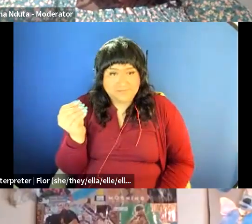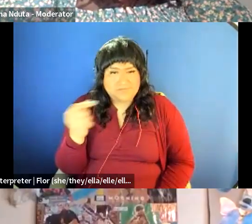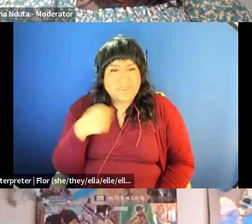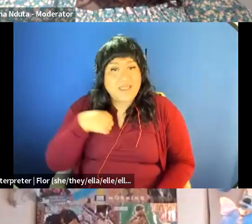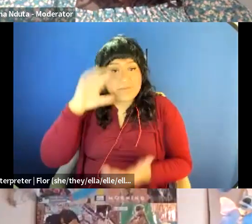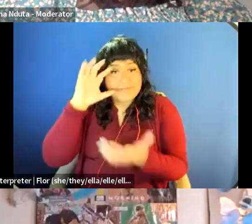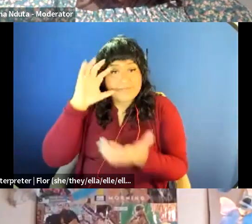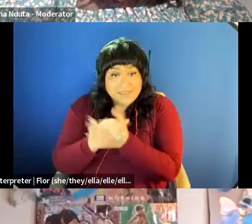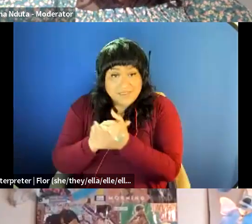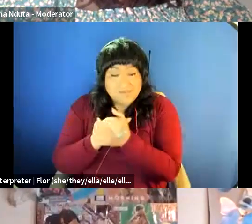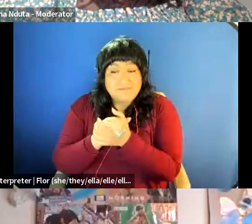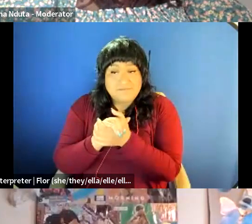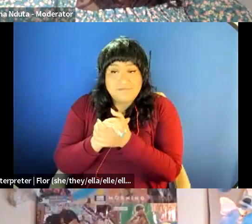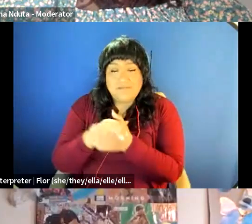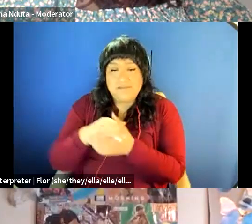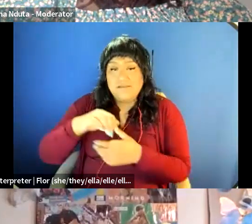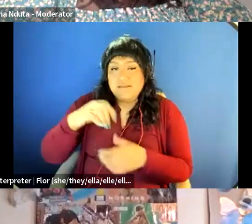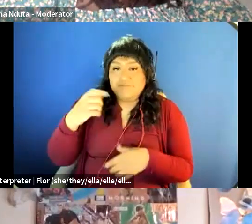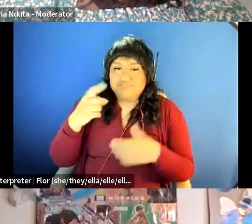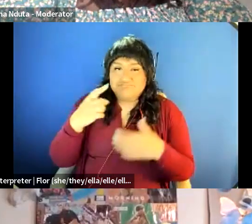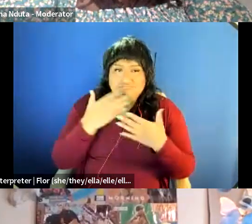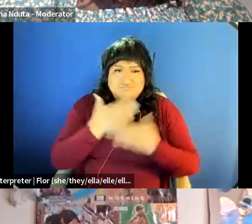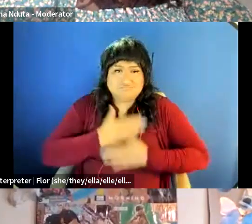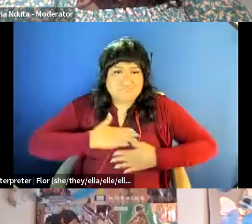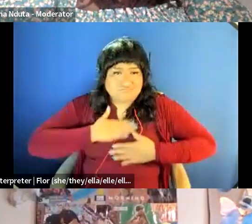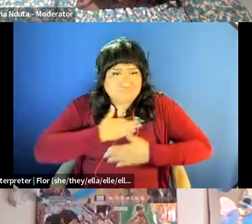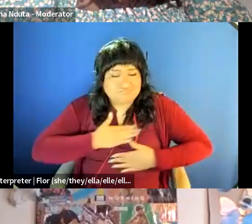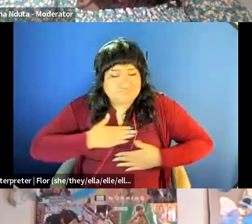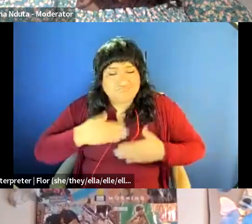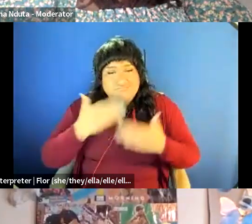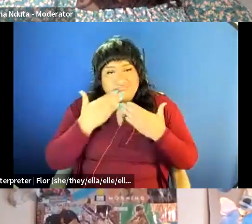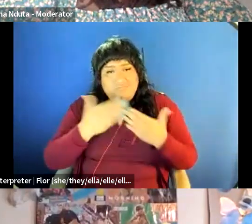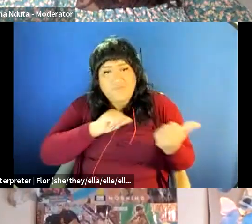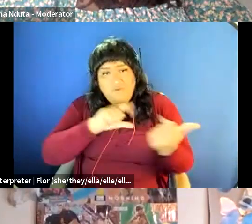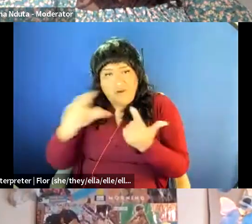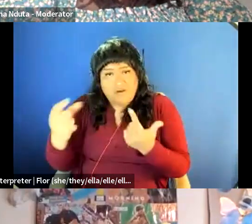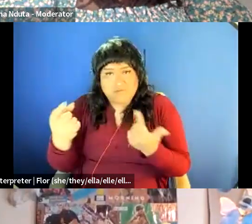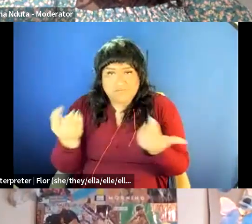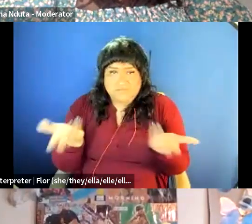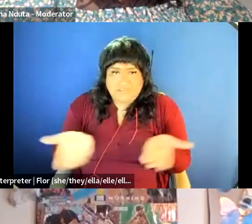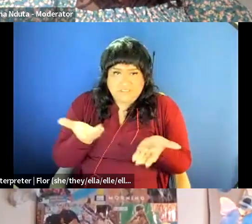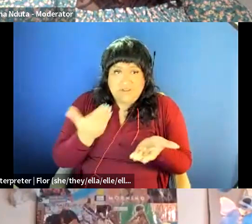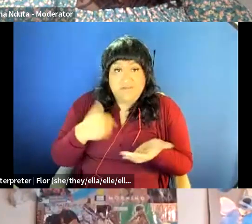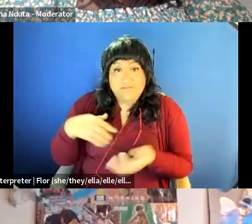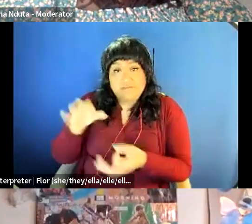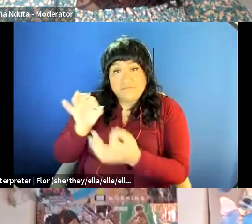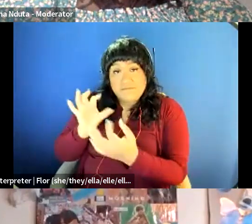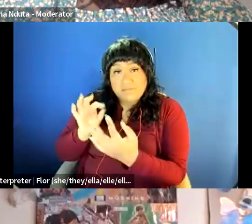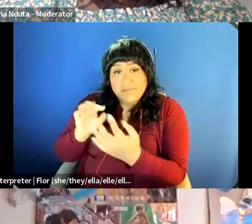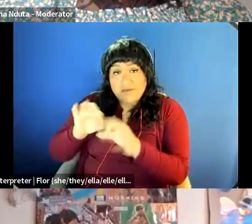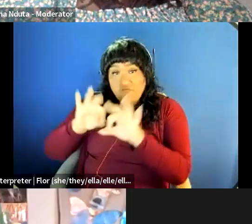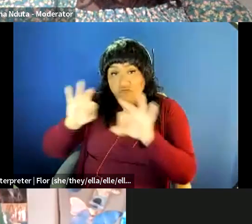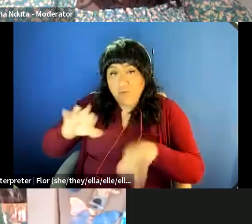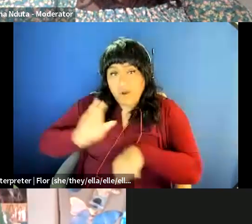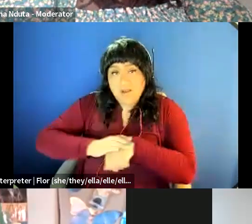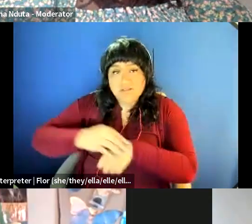believe just gratitude. Thank you all again for being here. There's a feedback form in the chat. We really hope